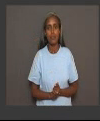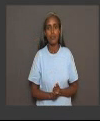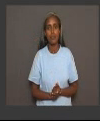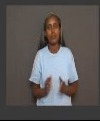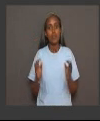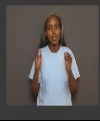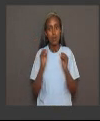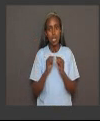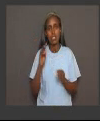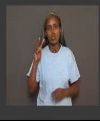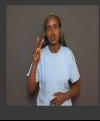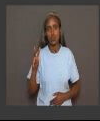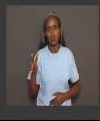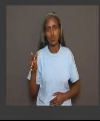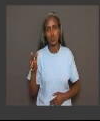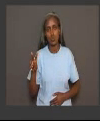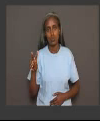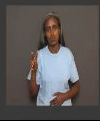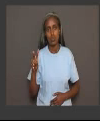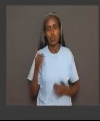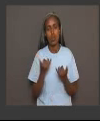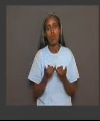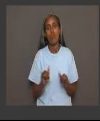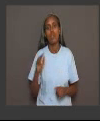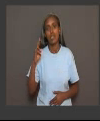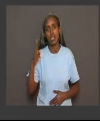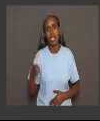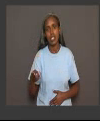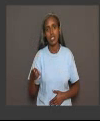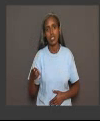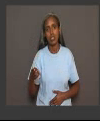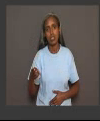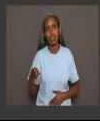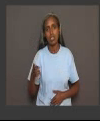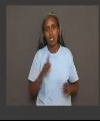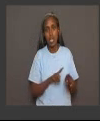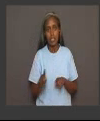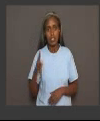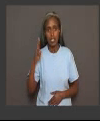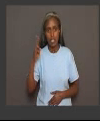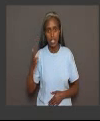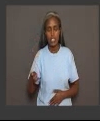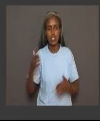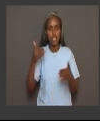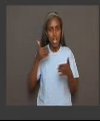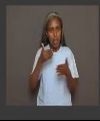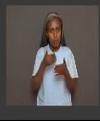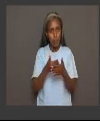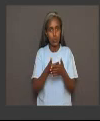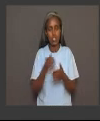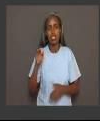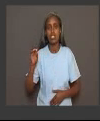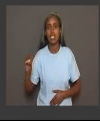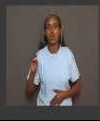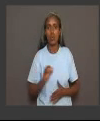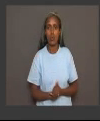plus 2 over h as h approaches